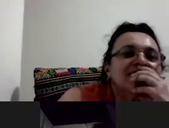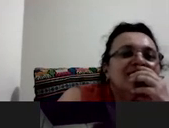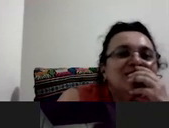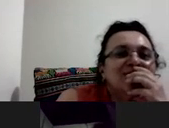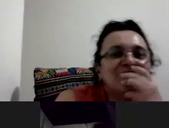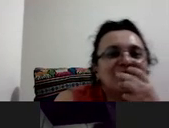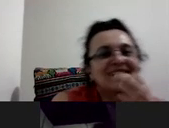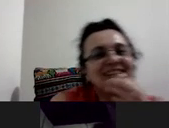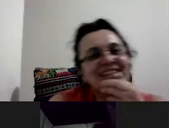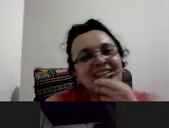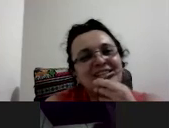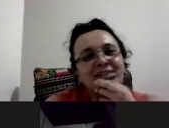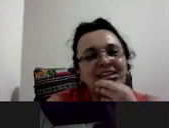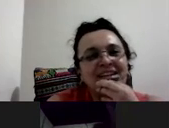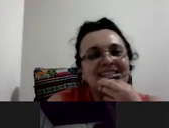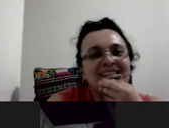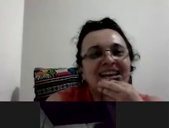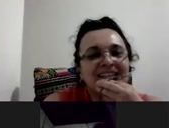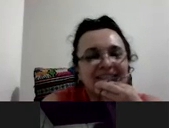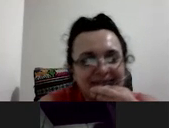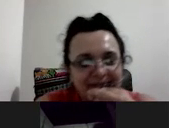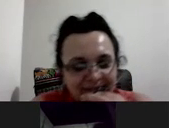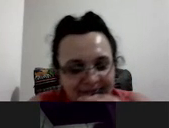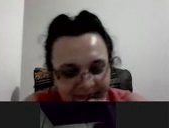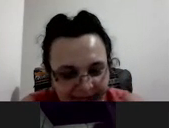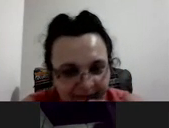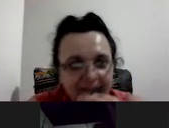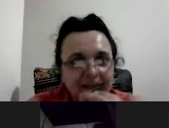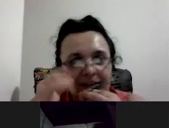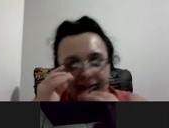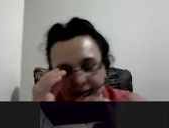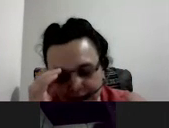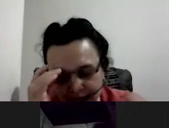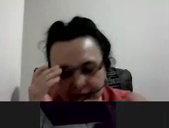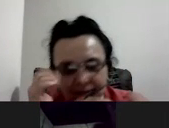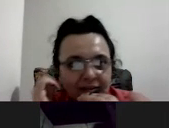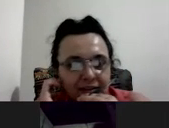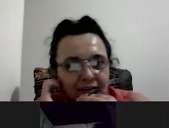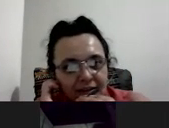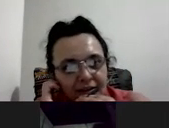No, no, no. Estamos leyendo. Exciting. Exciting. New